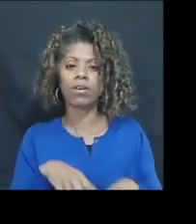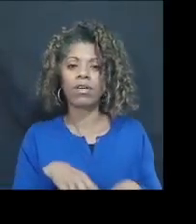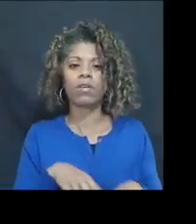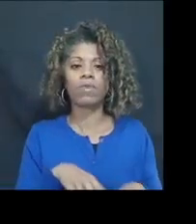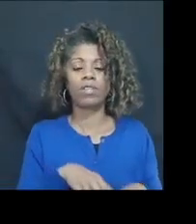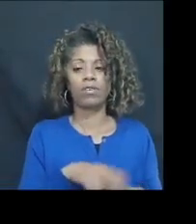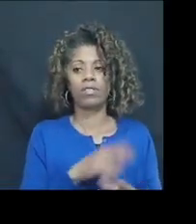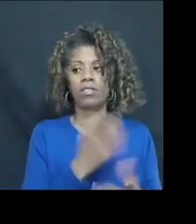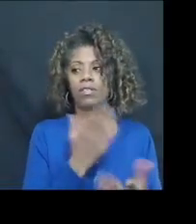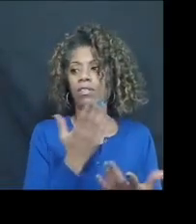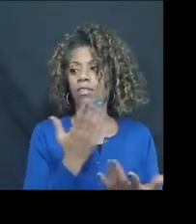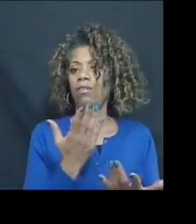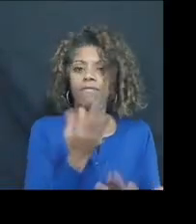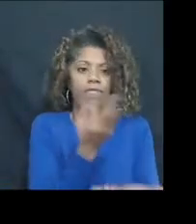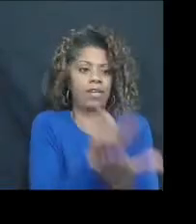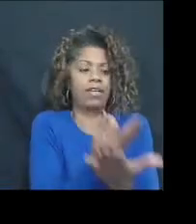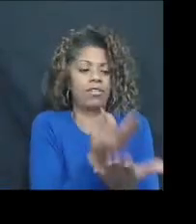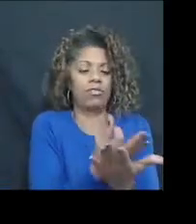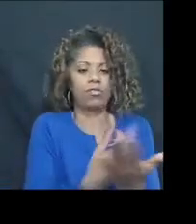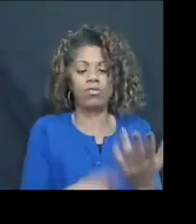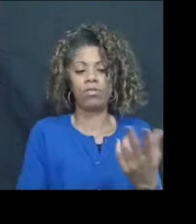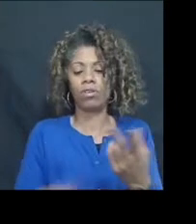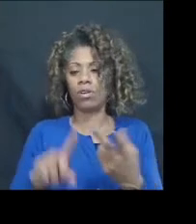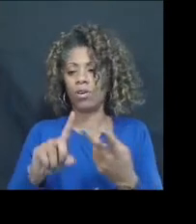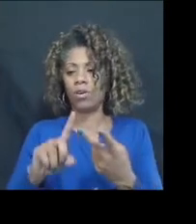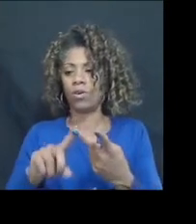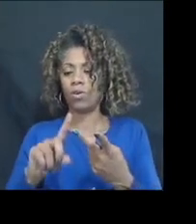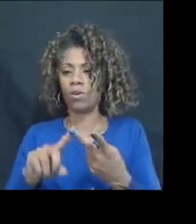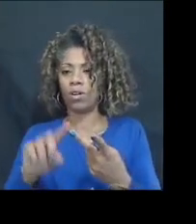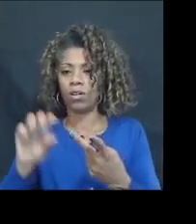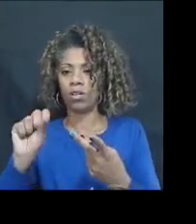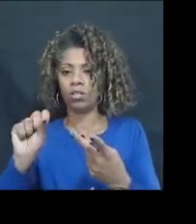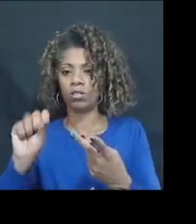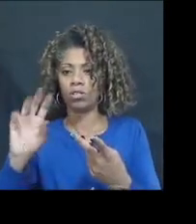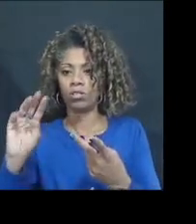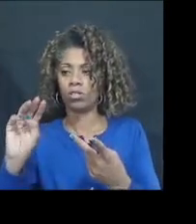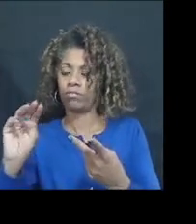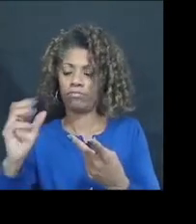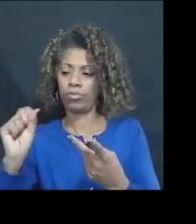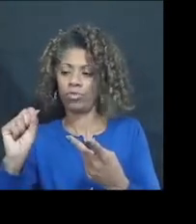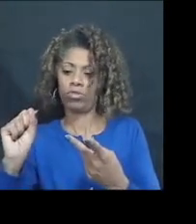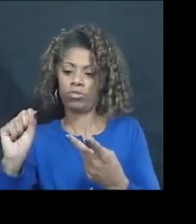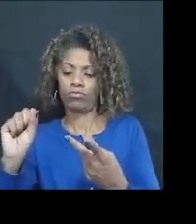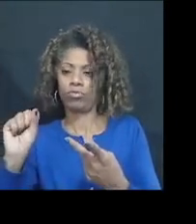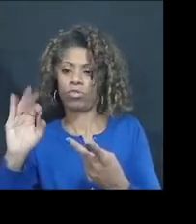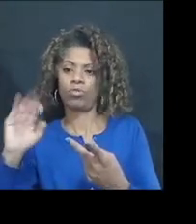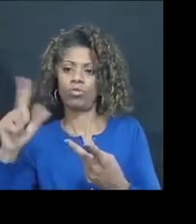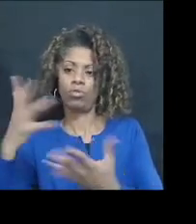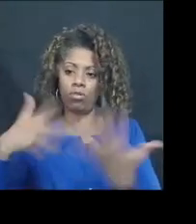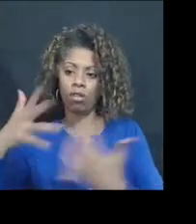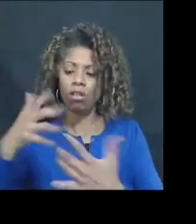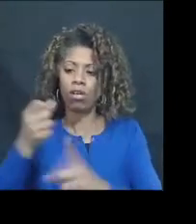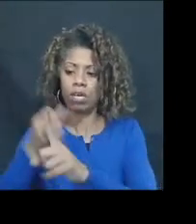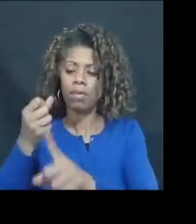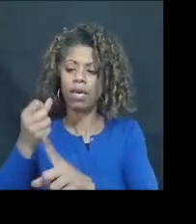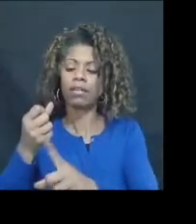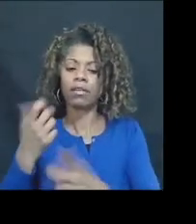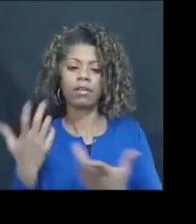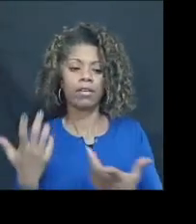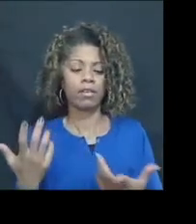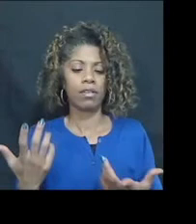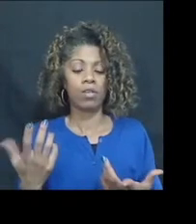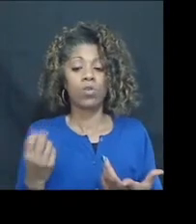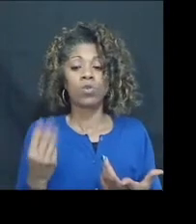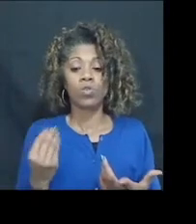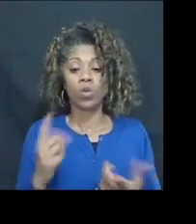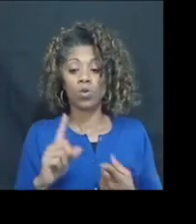equity in social impact space, you're always talking about value. That's what it is about at its essence. So to define people in ways that devalues them